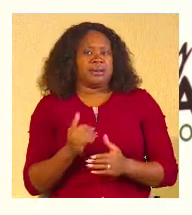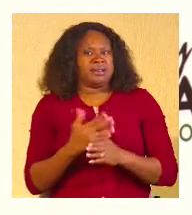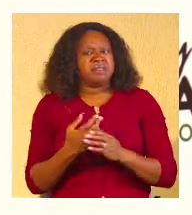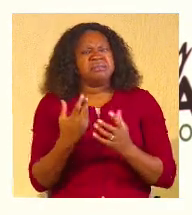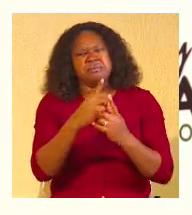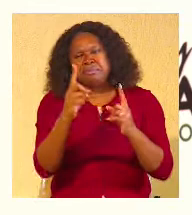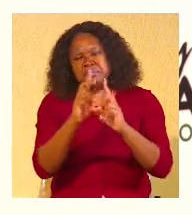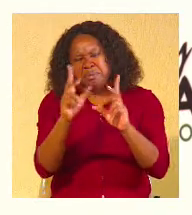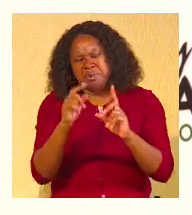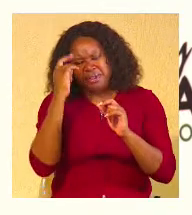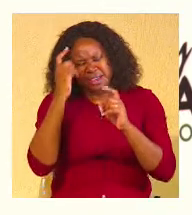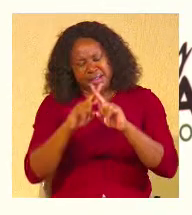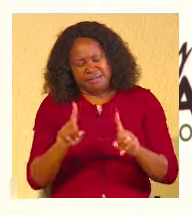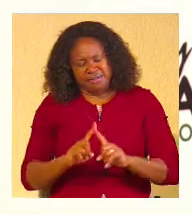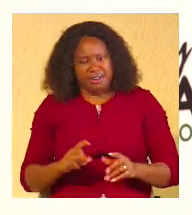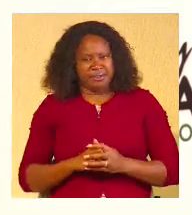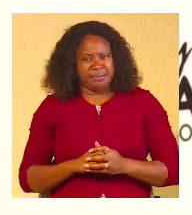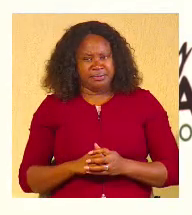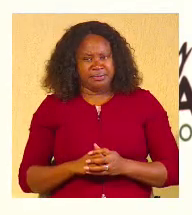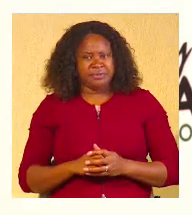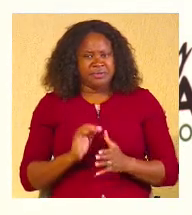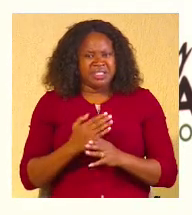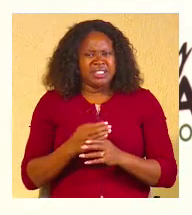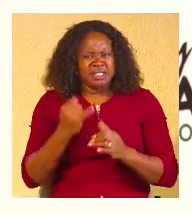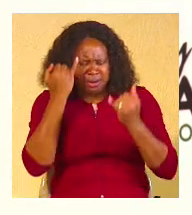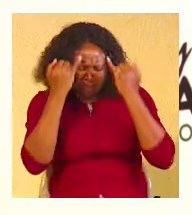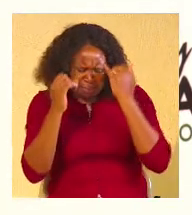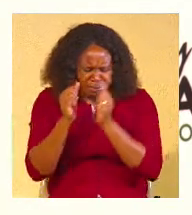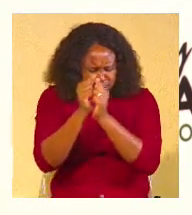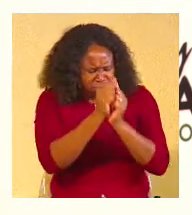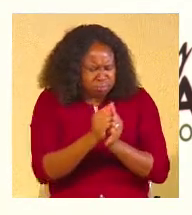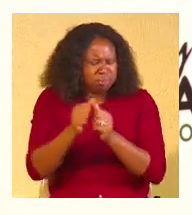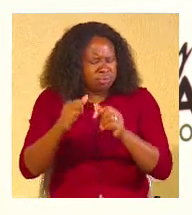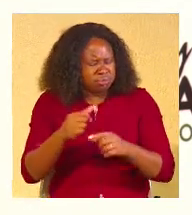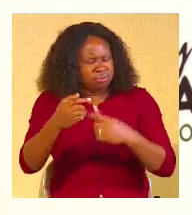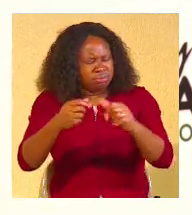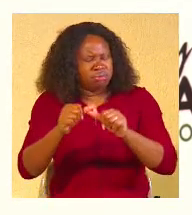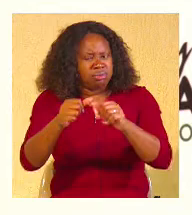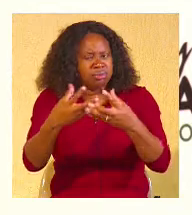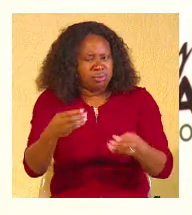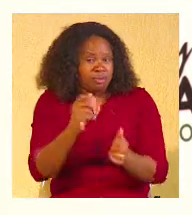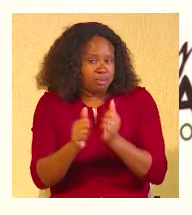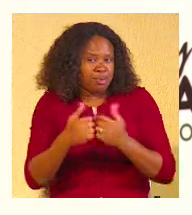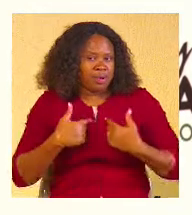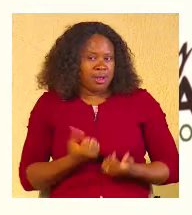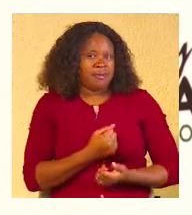now, collective effort and collective thinking in continuing and solving the problems that we are having.